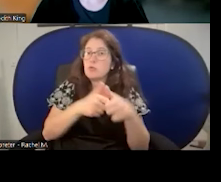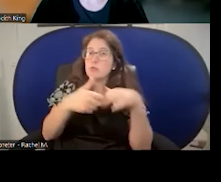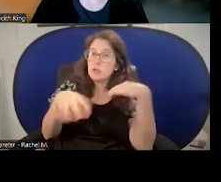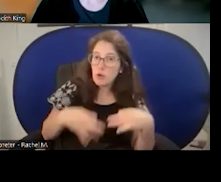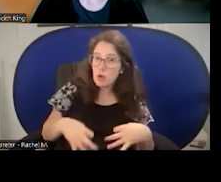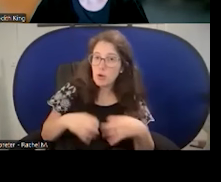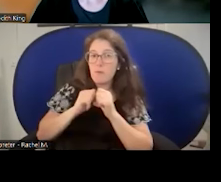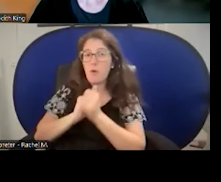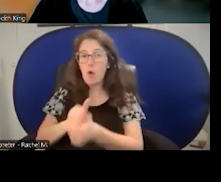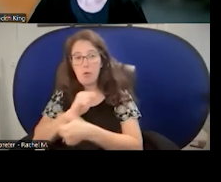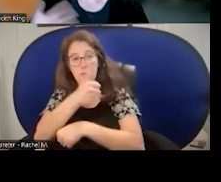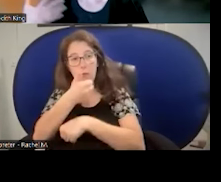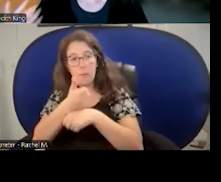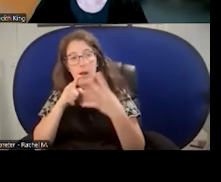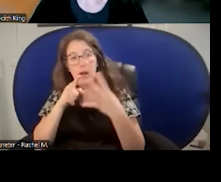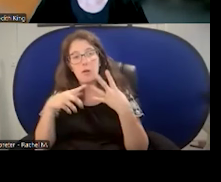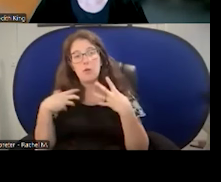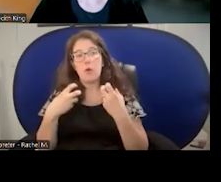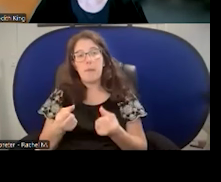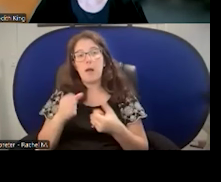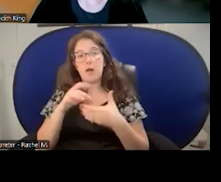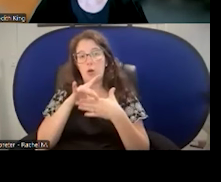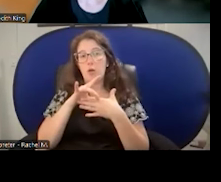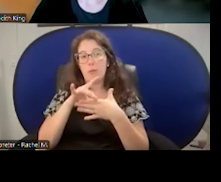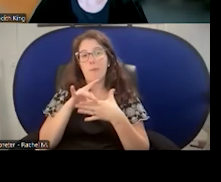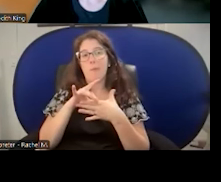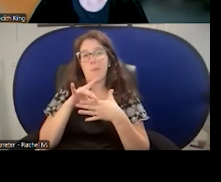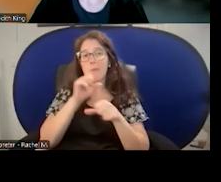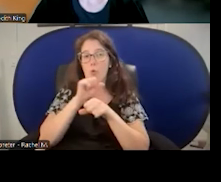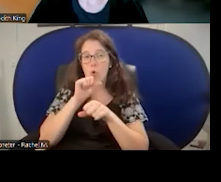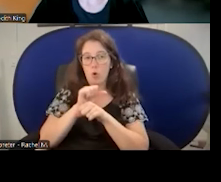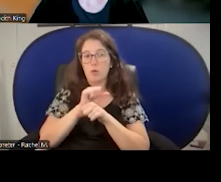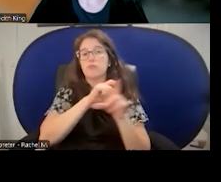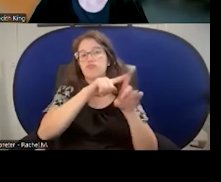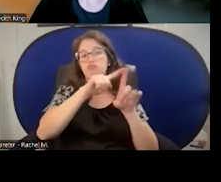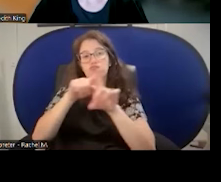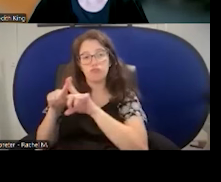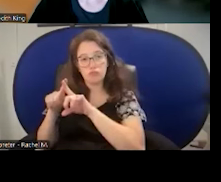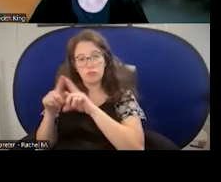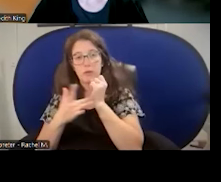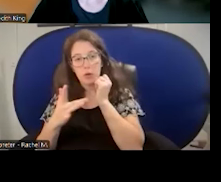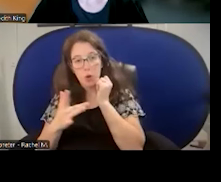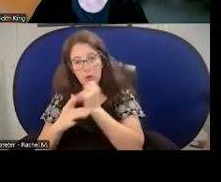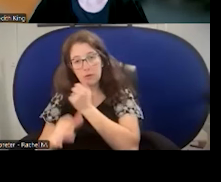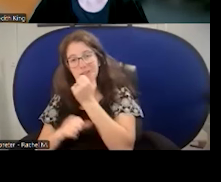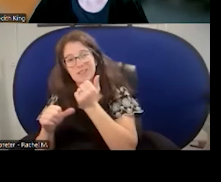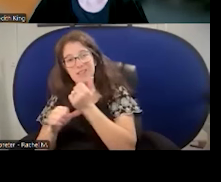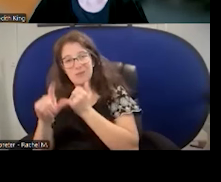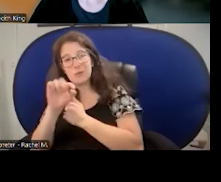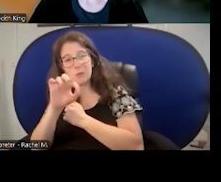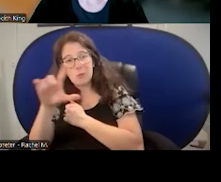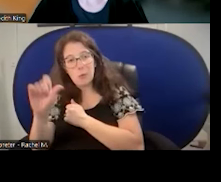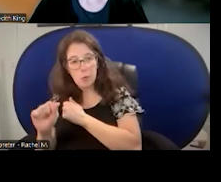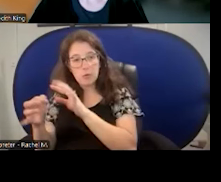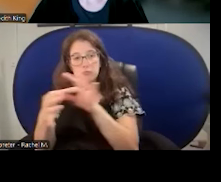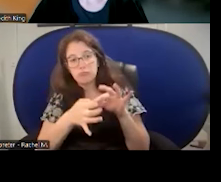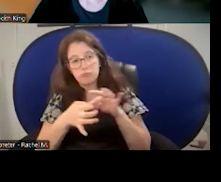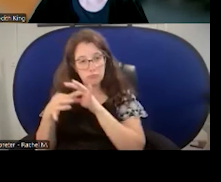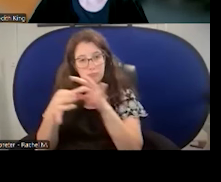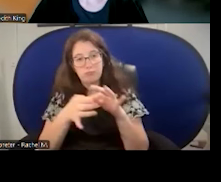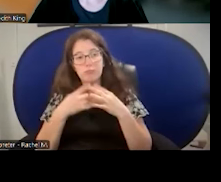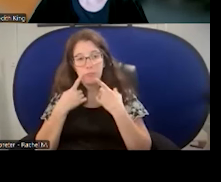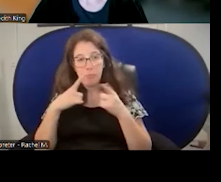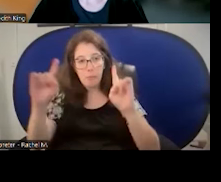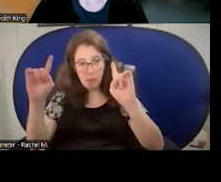assistive tools. So universal design for learning and these core principles work together to ensure that all students